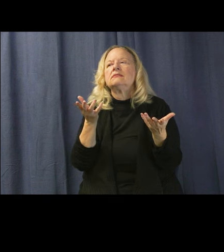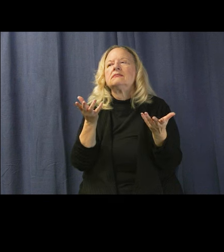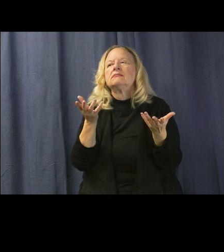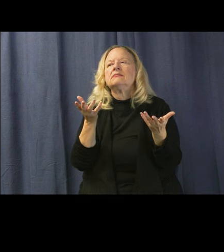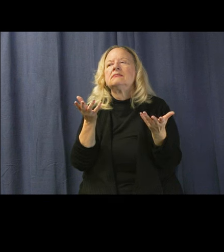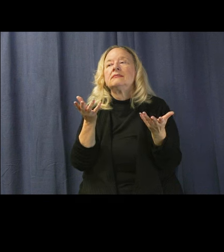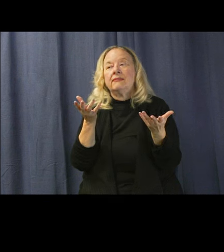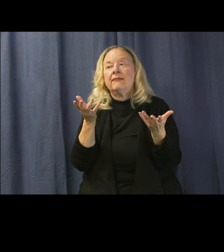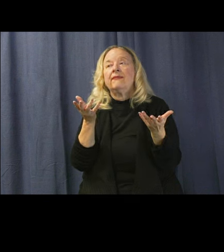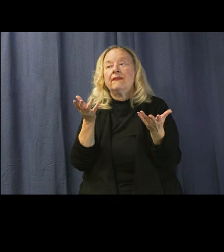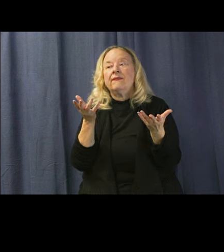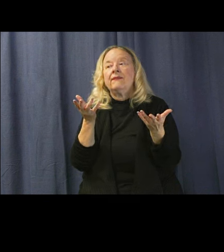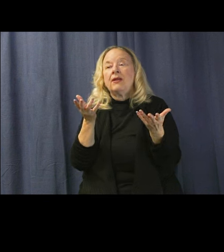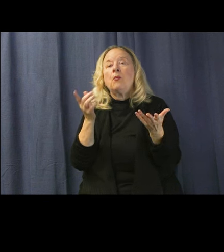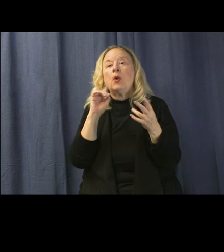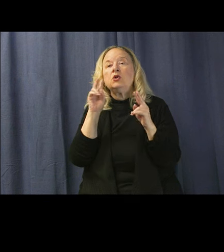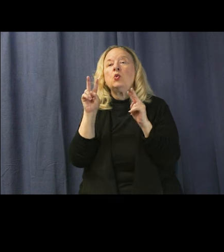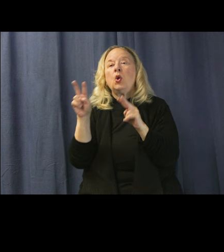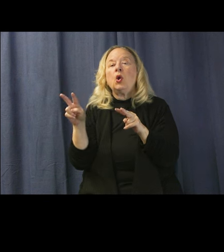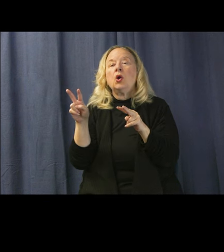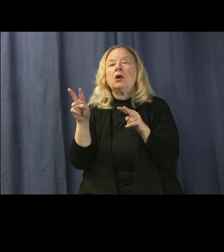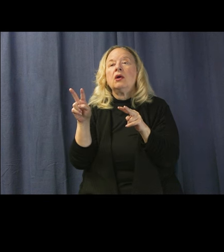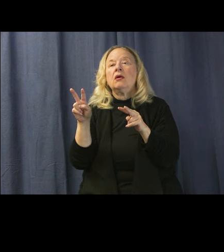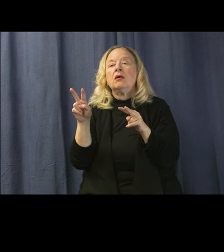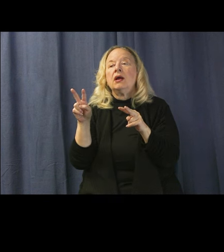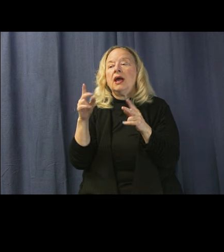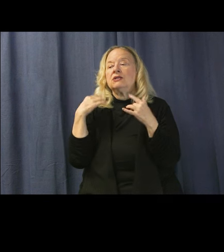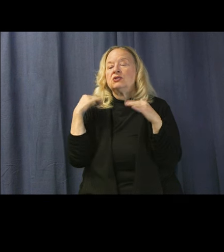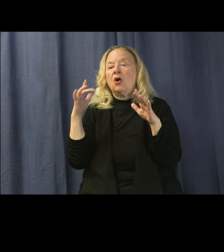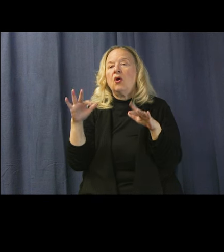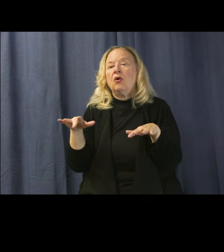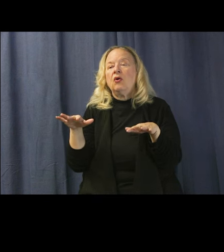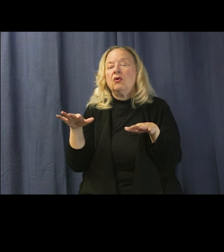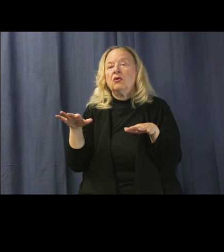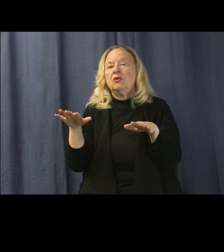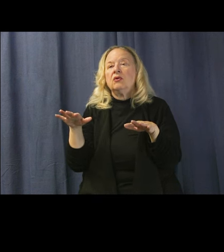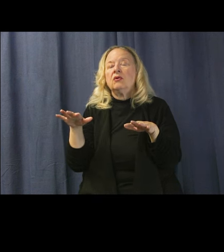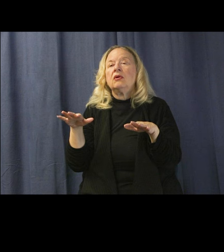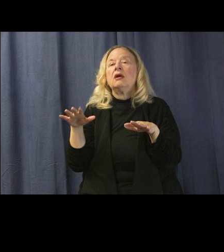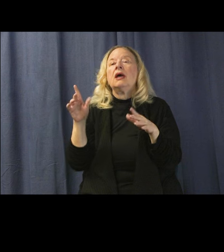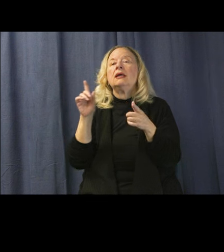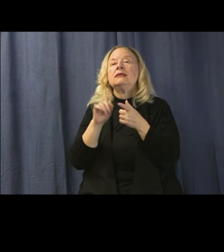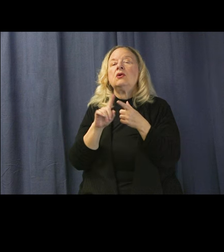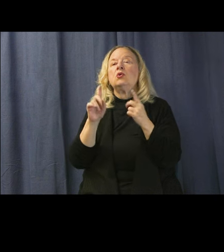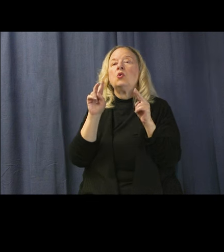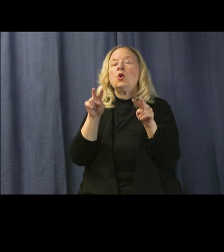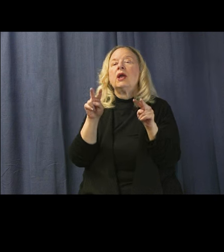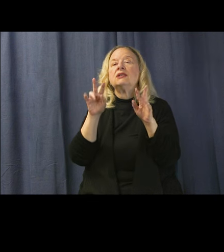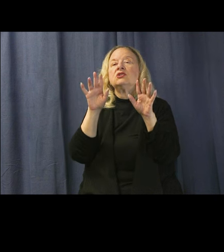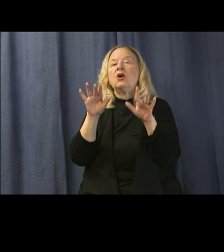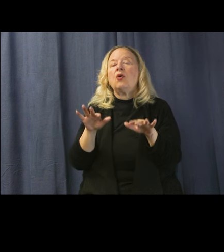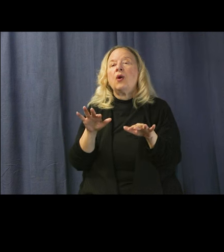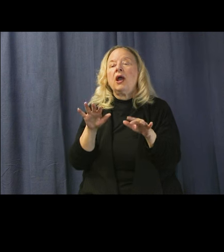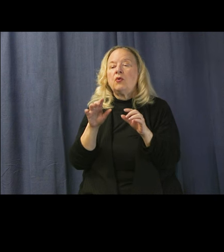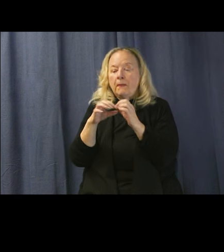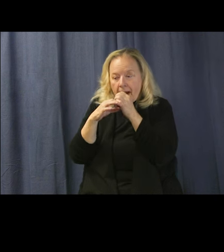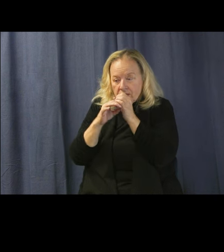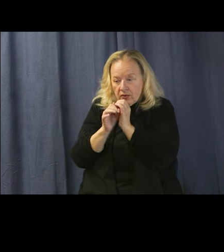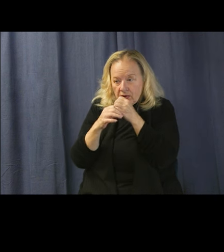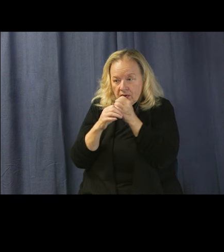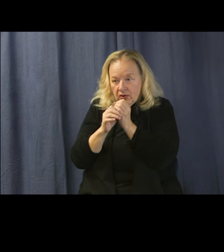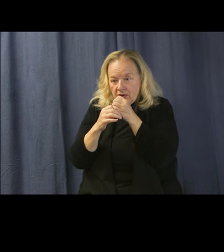Snow. But when you look at snow, you don't see anything big until you look at snow under a